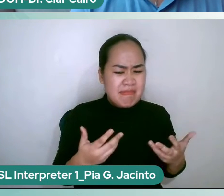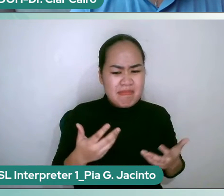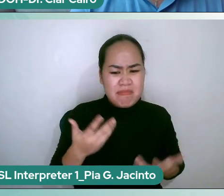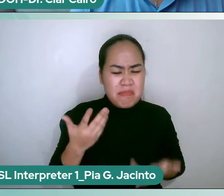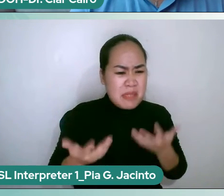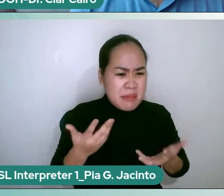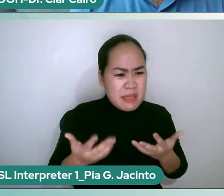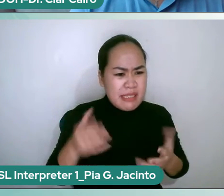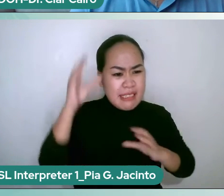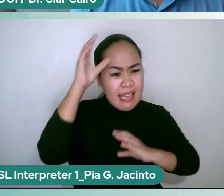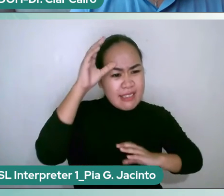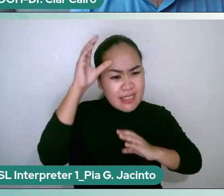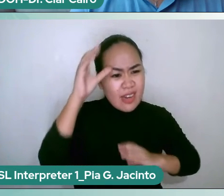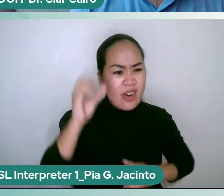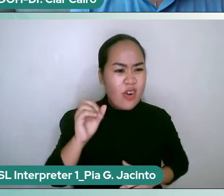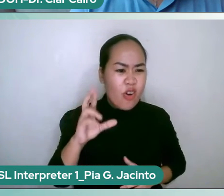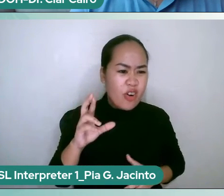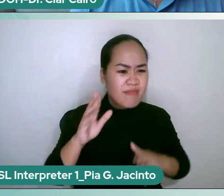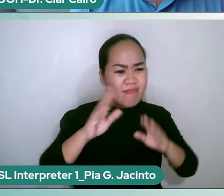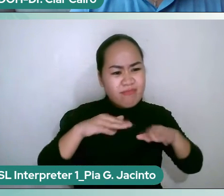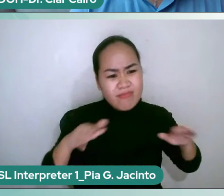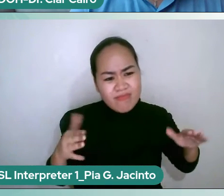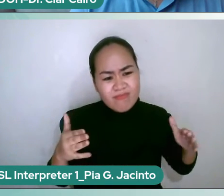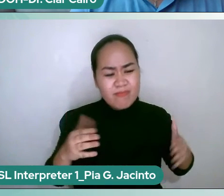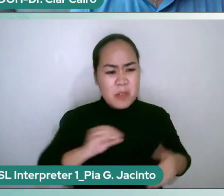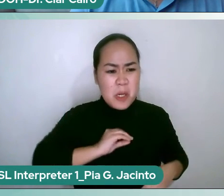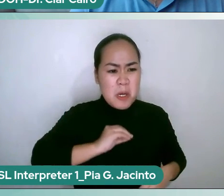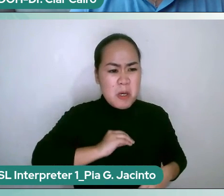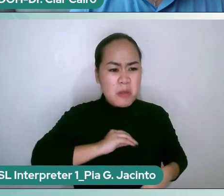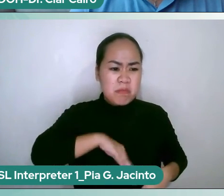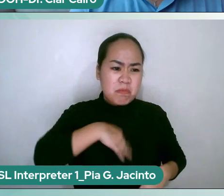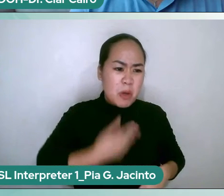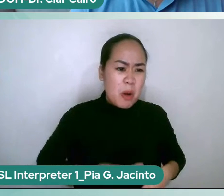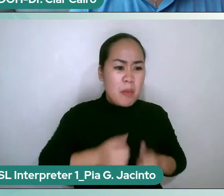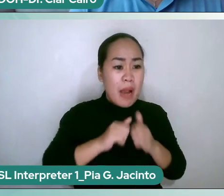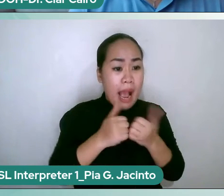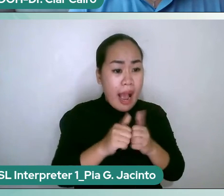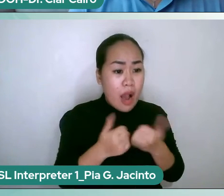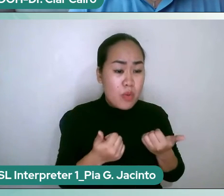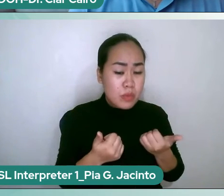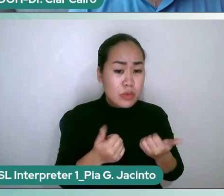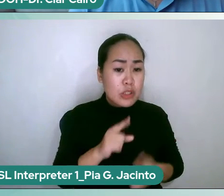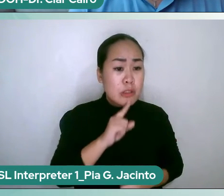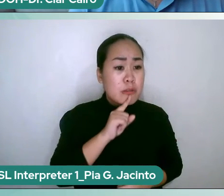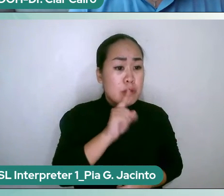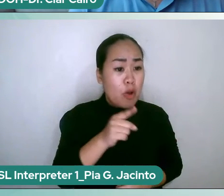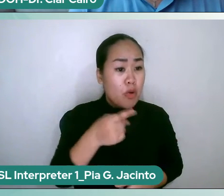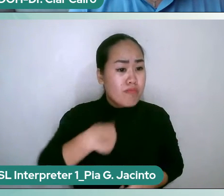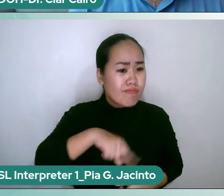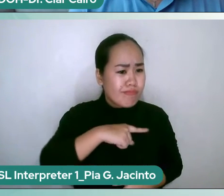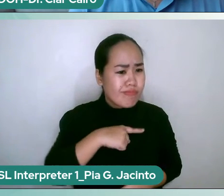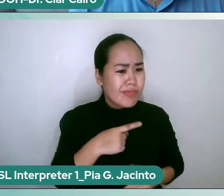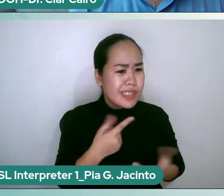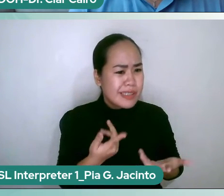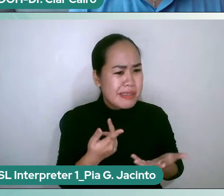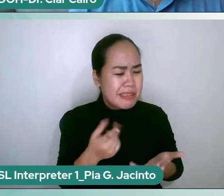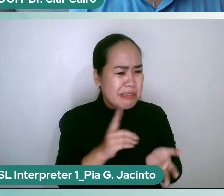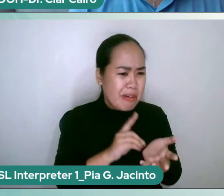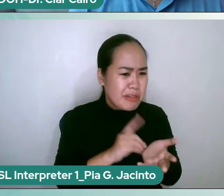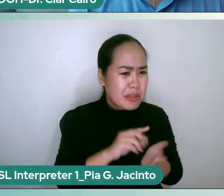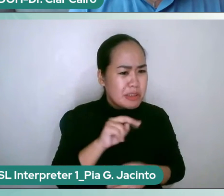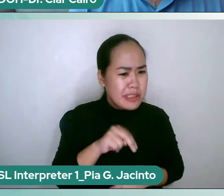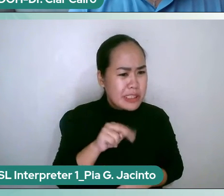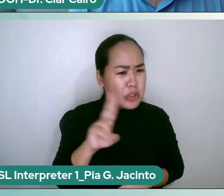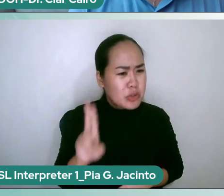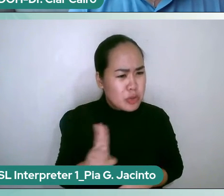cancer treatment. And as a clinician, one of the things that we use as a language, now we